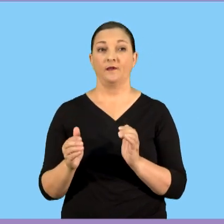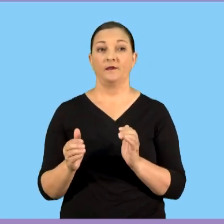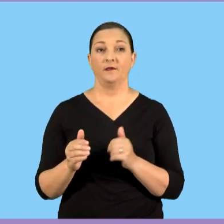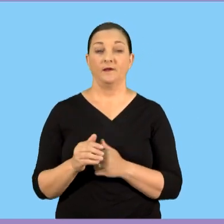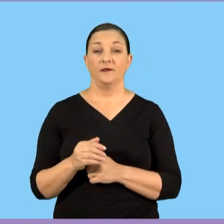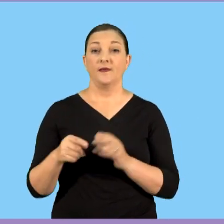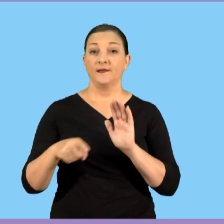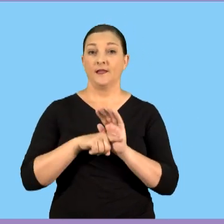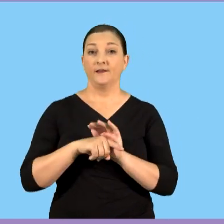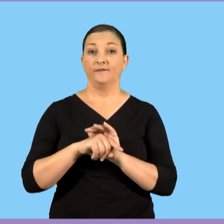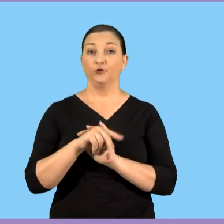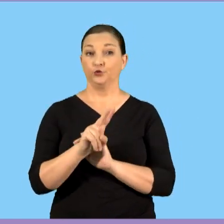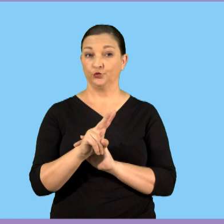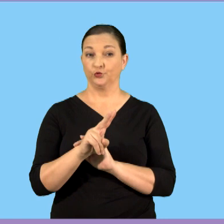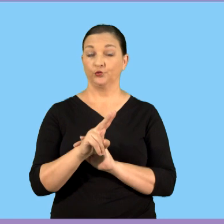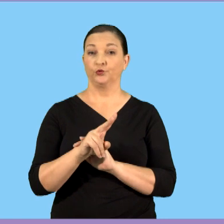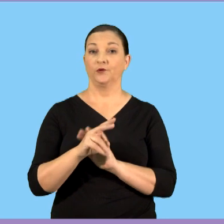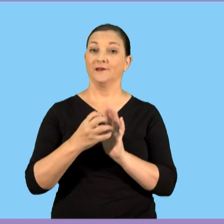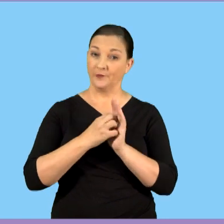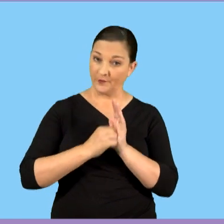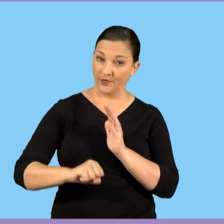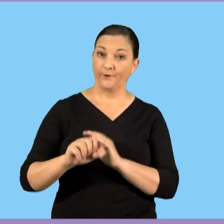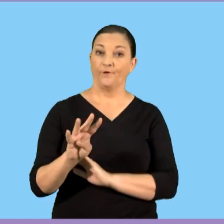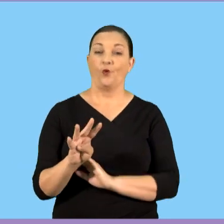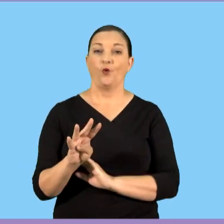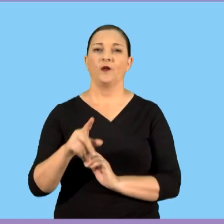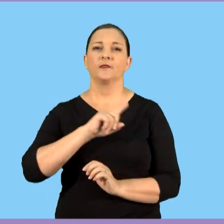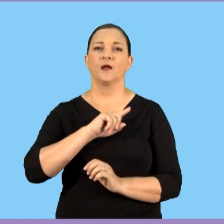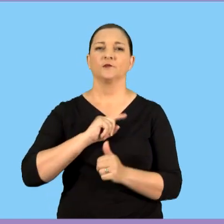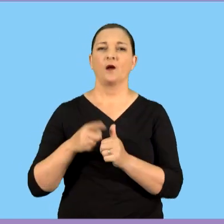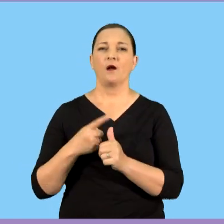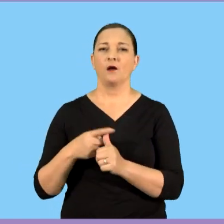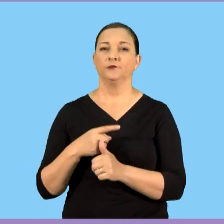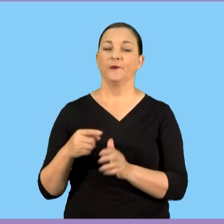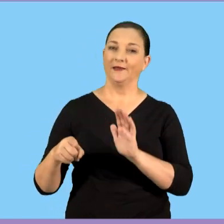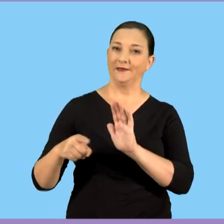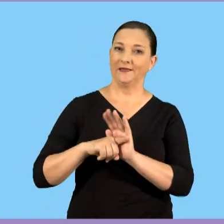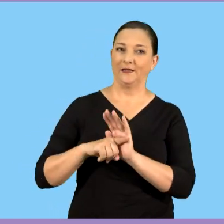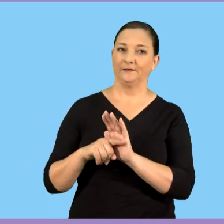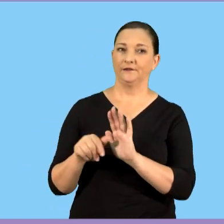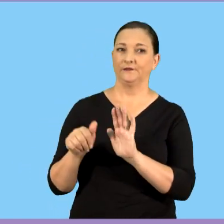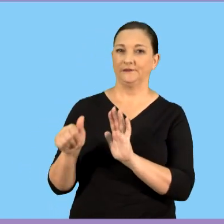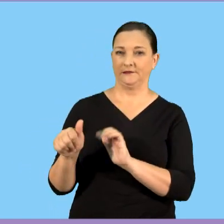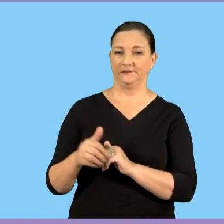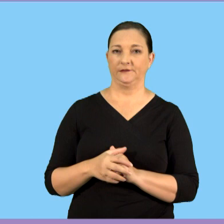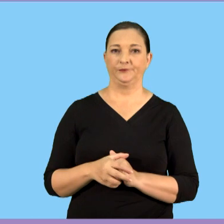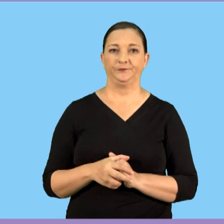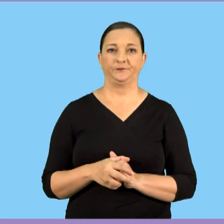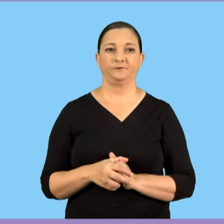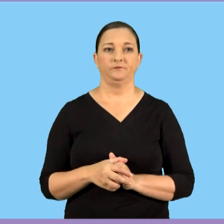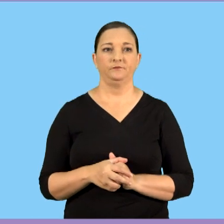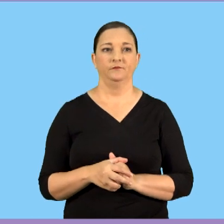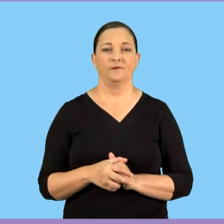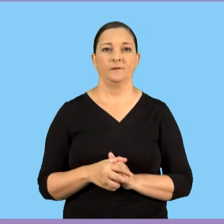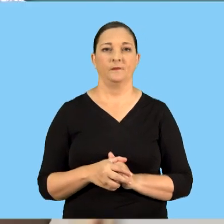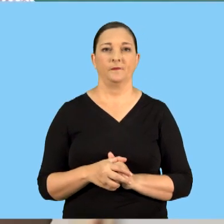is going, a -2 minus 4, which we know the answer is going to be a -6. So